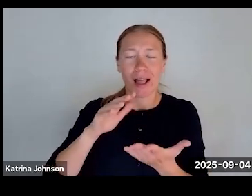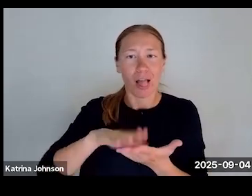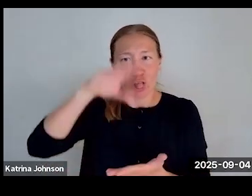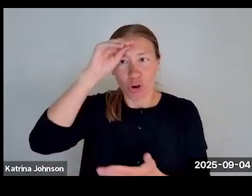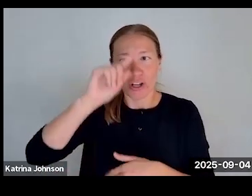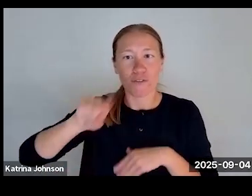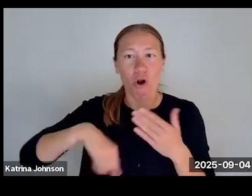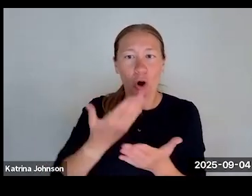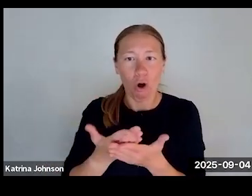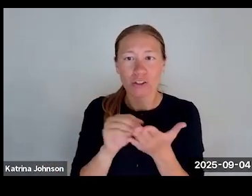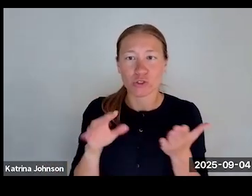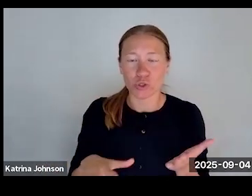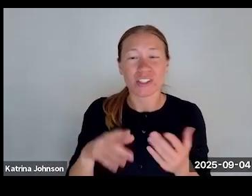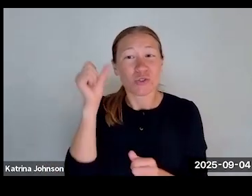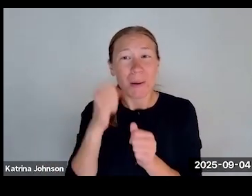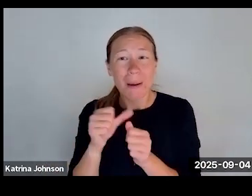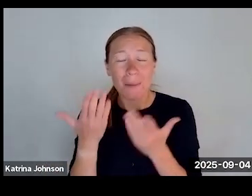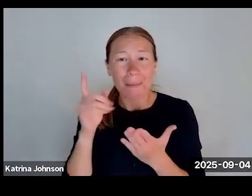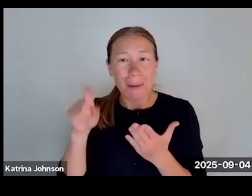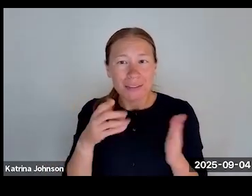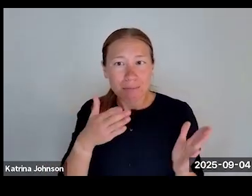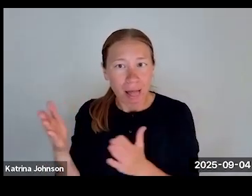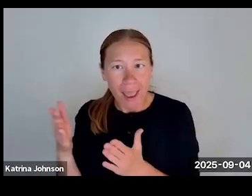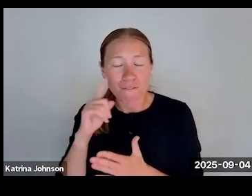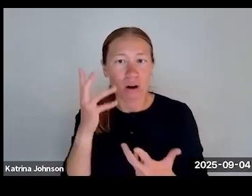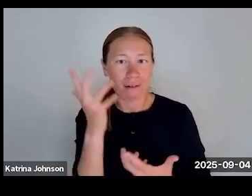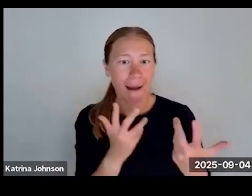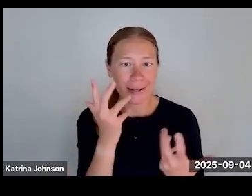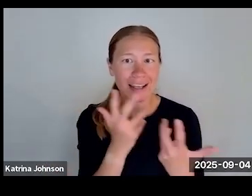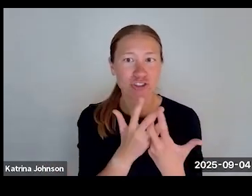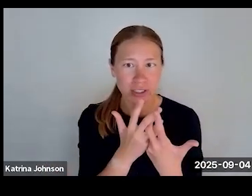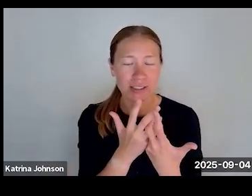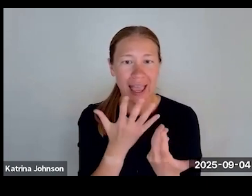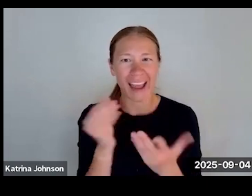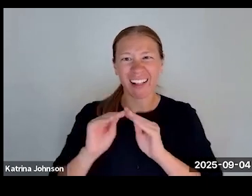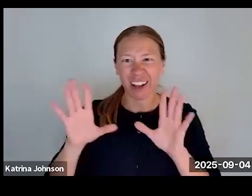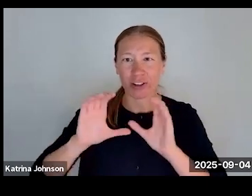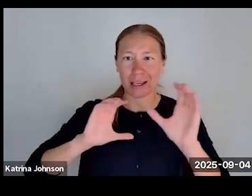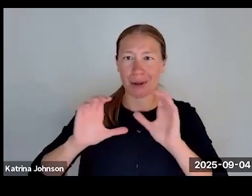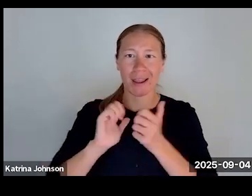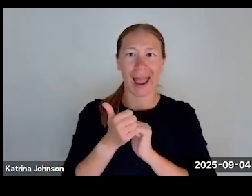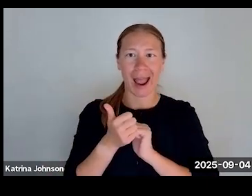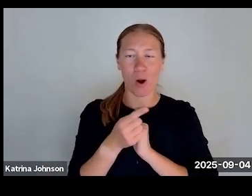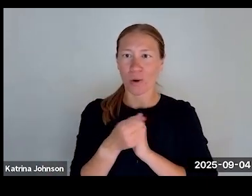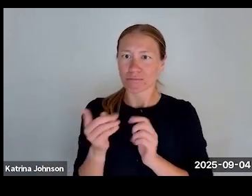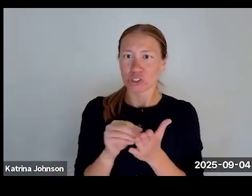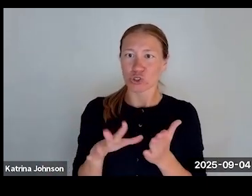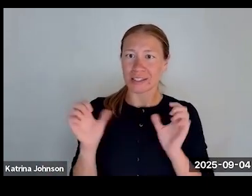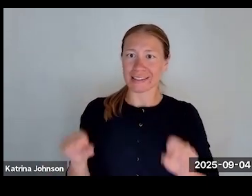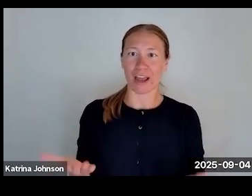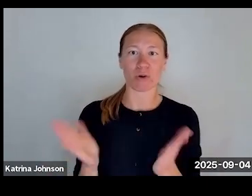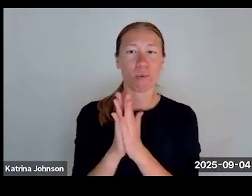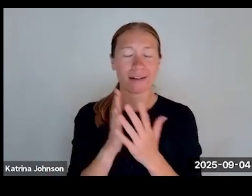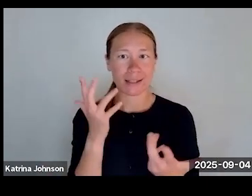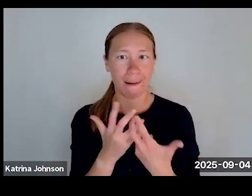the need to plan for accommodations and clearly communicating how students can request them. Finally,